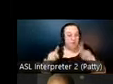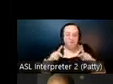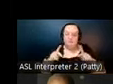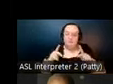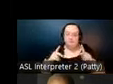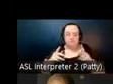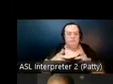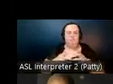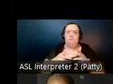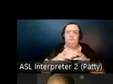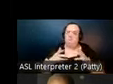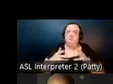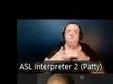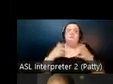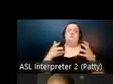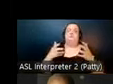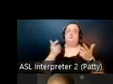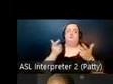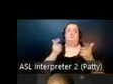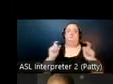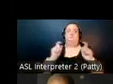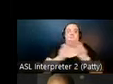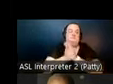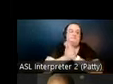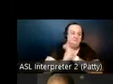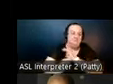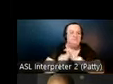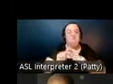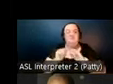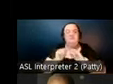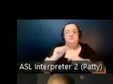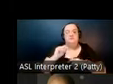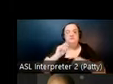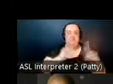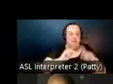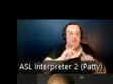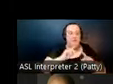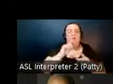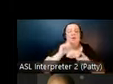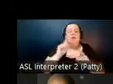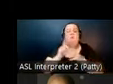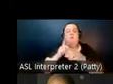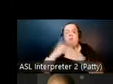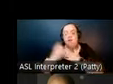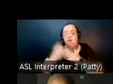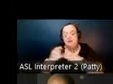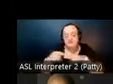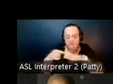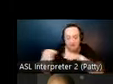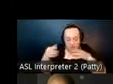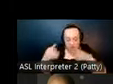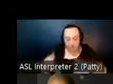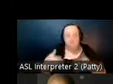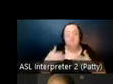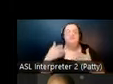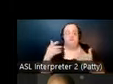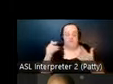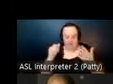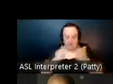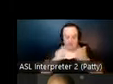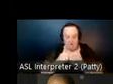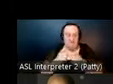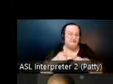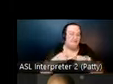skilled preservation tradespeople, as well as project specialists and with